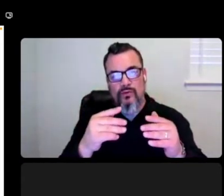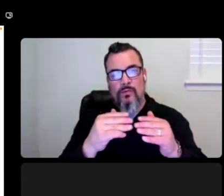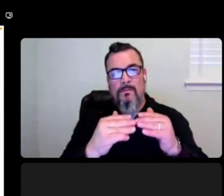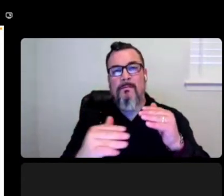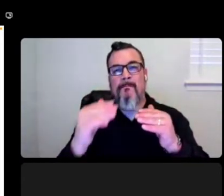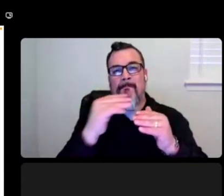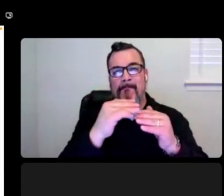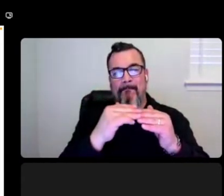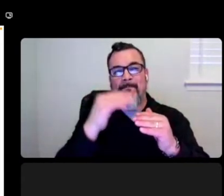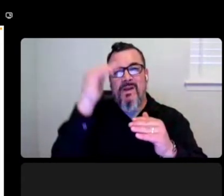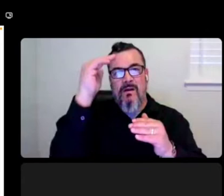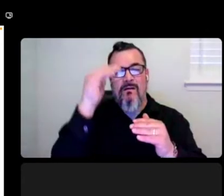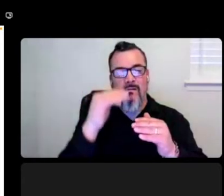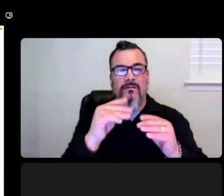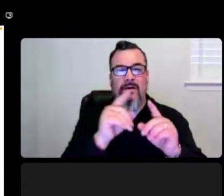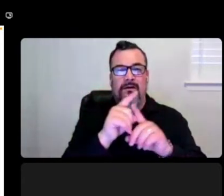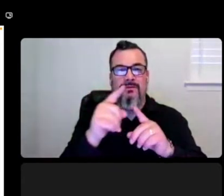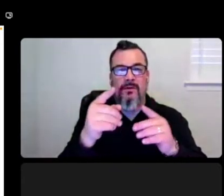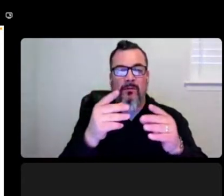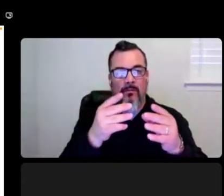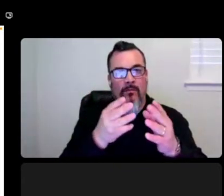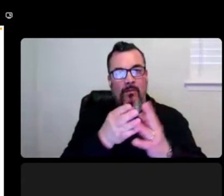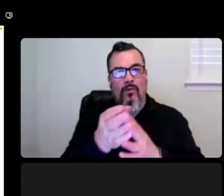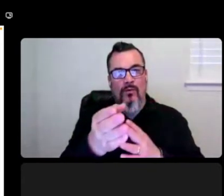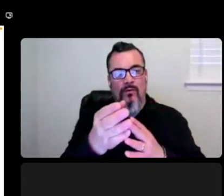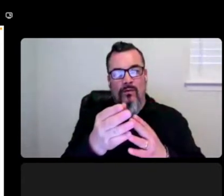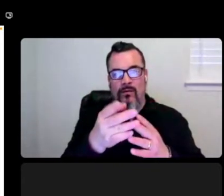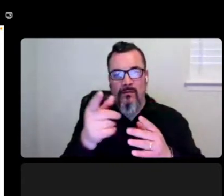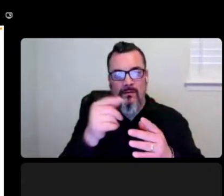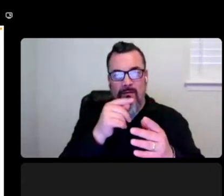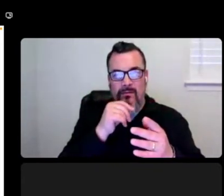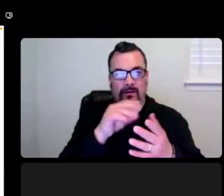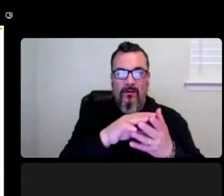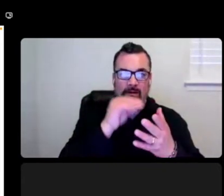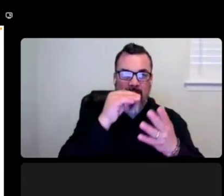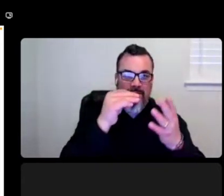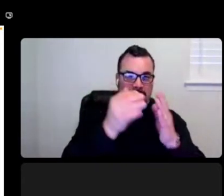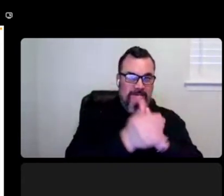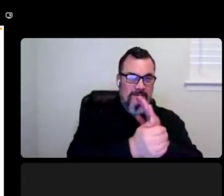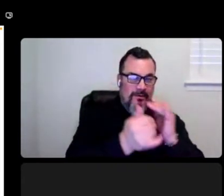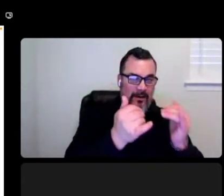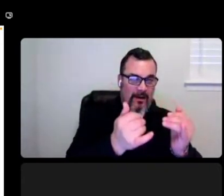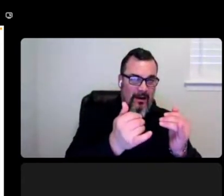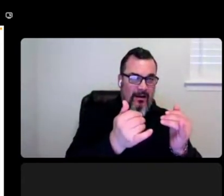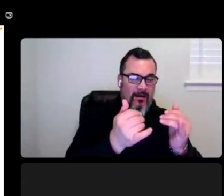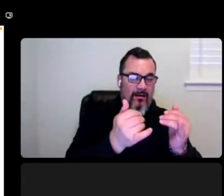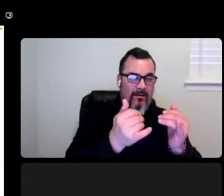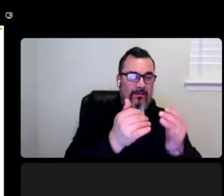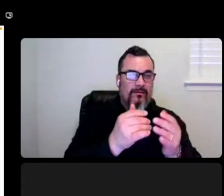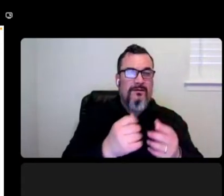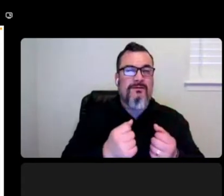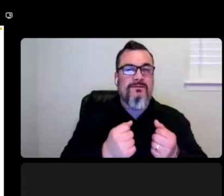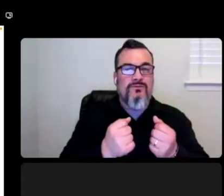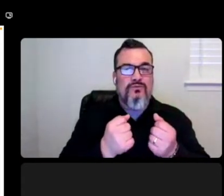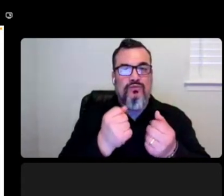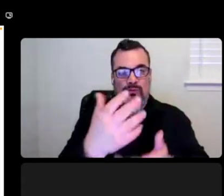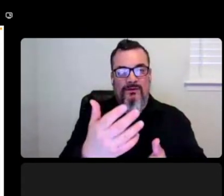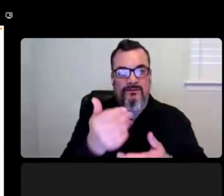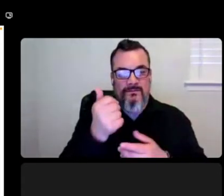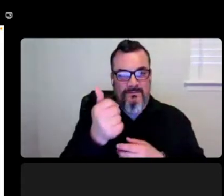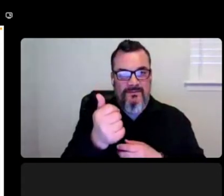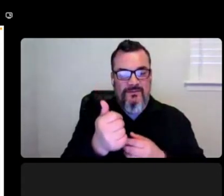beyond as they move through. They can learn that skill now and be able to express themselves.